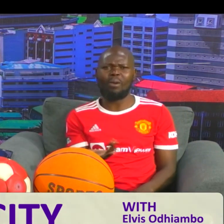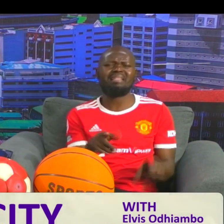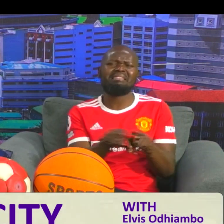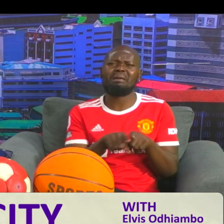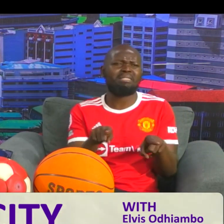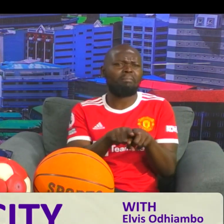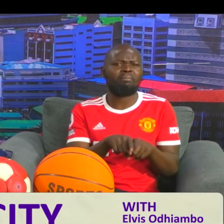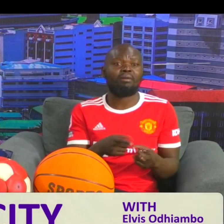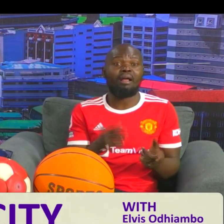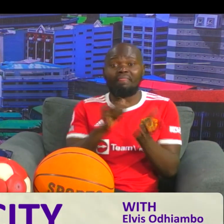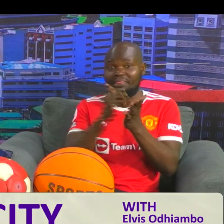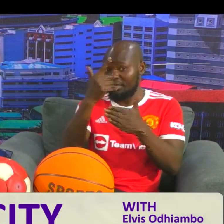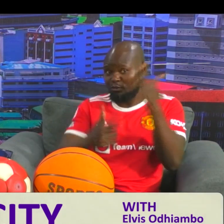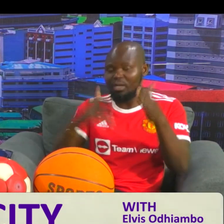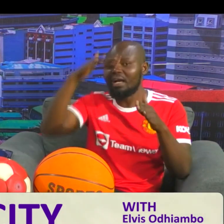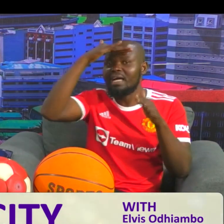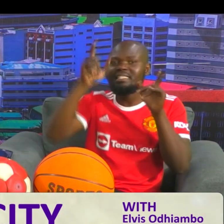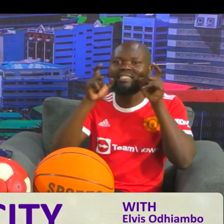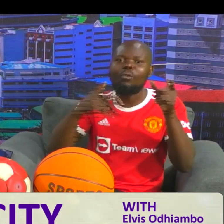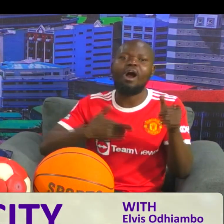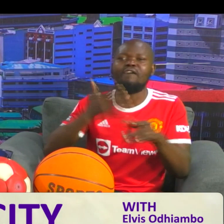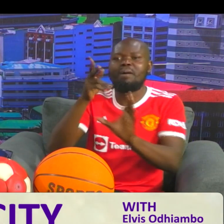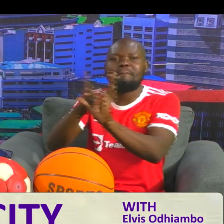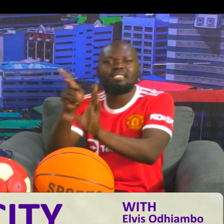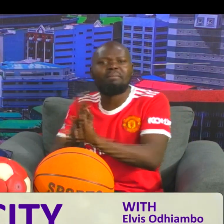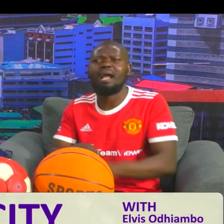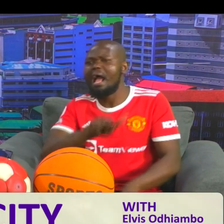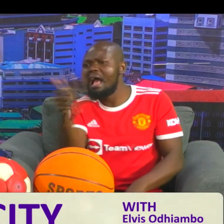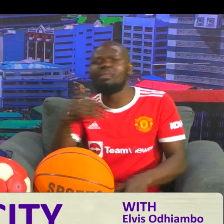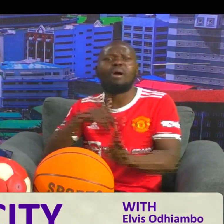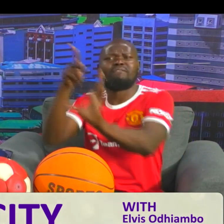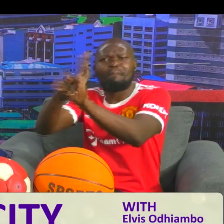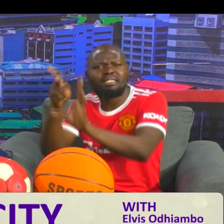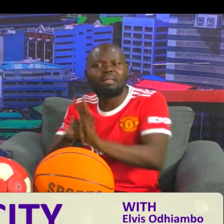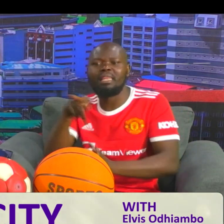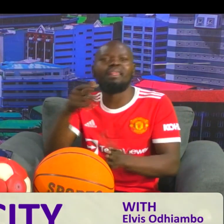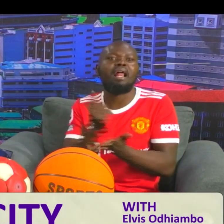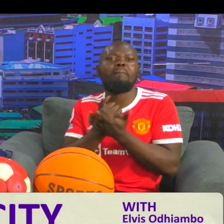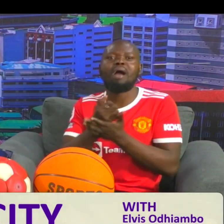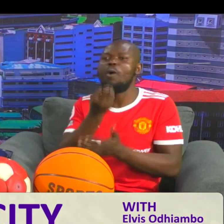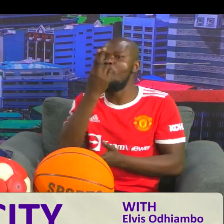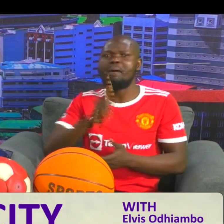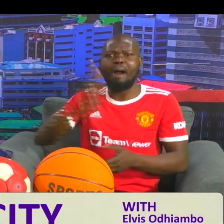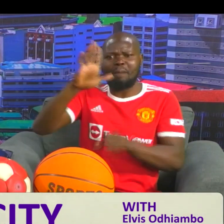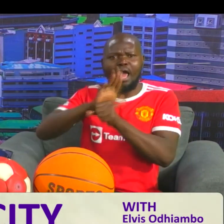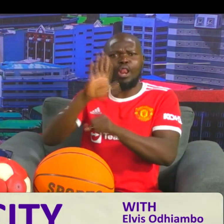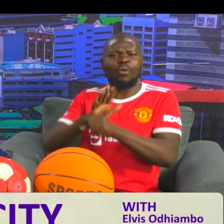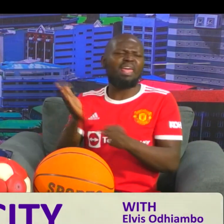the KPL, which Right. it's good, but it's not, to the standards. Because Tusker, they're